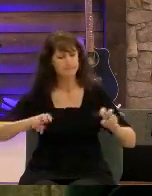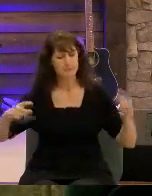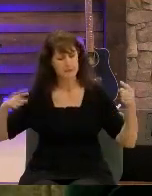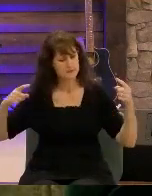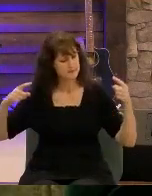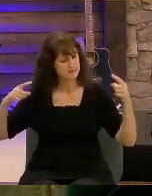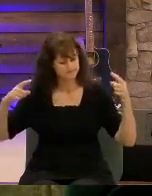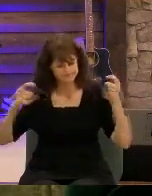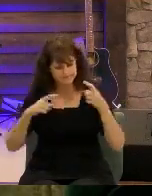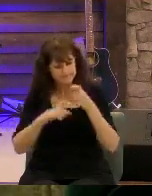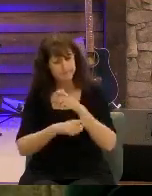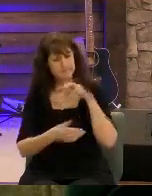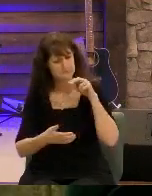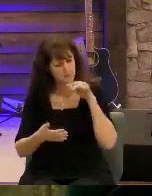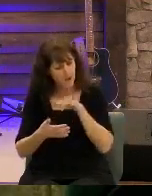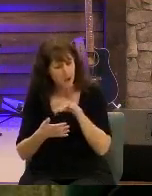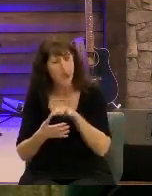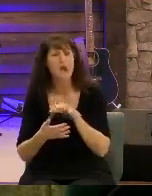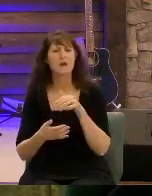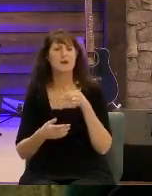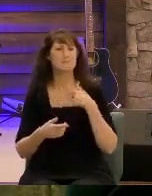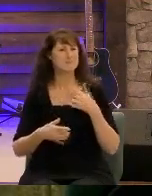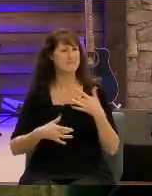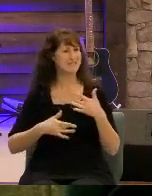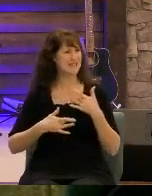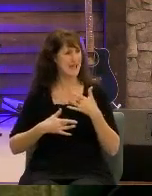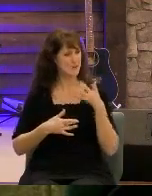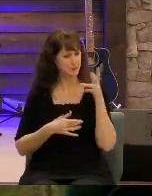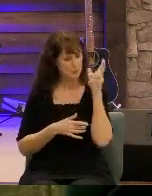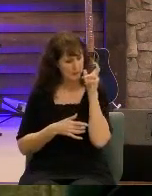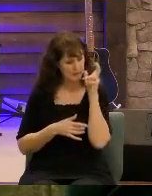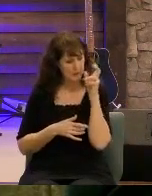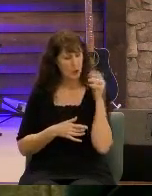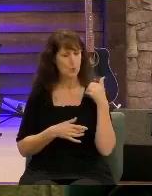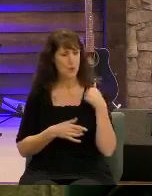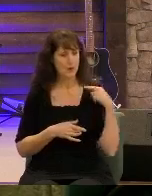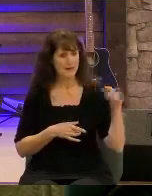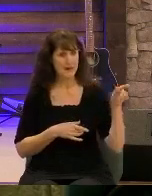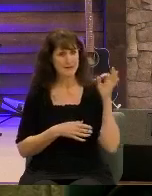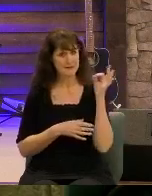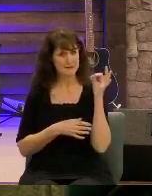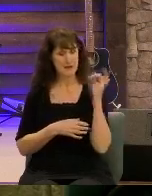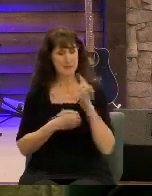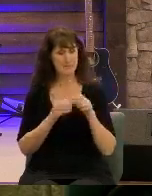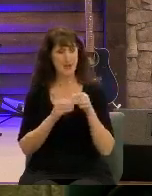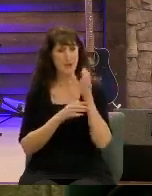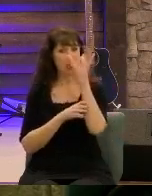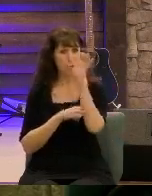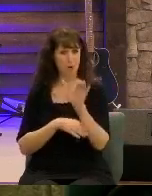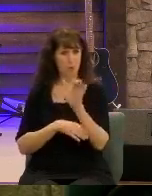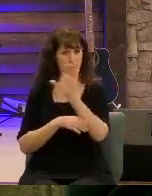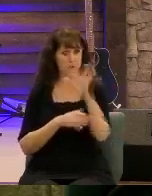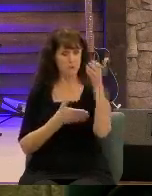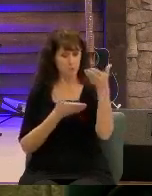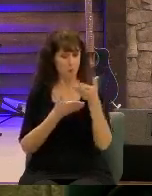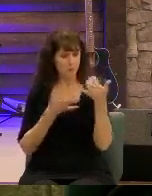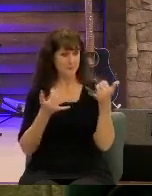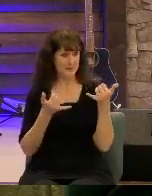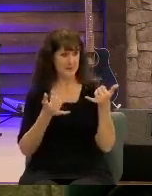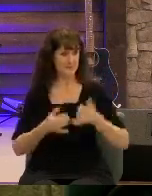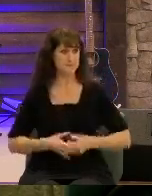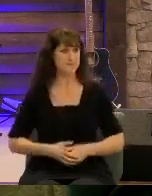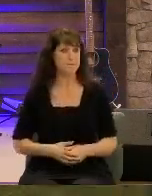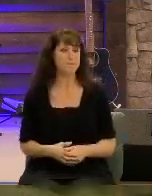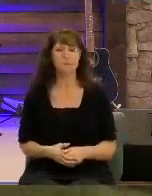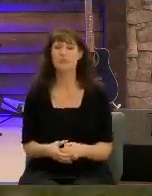very seriously. And I'm excited this morning to hear what he has to say about the cross. Would you welcome him this morning?